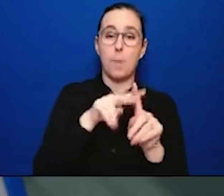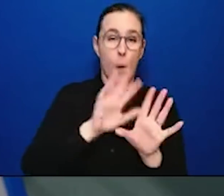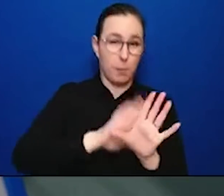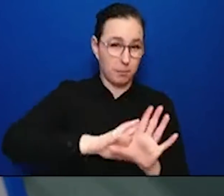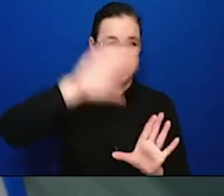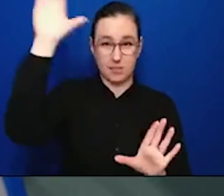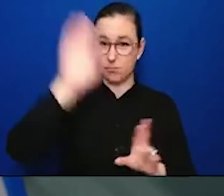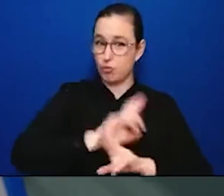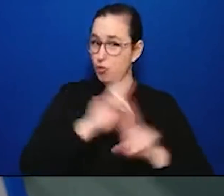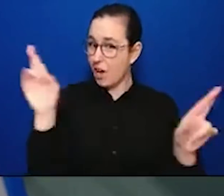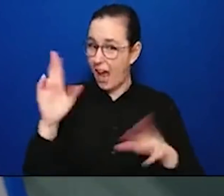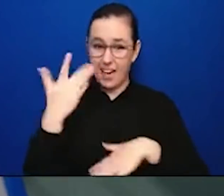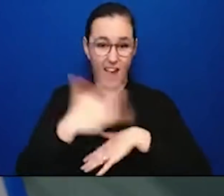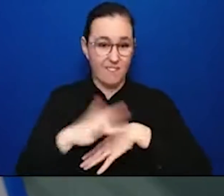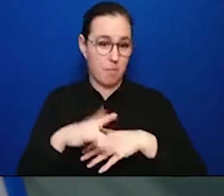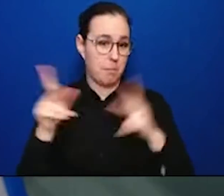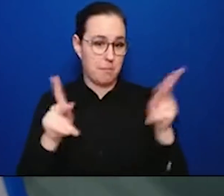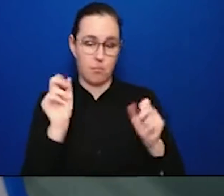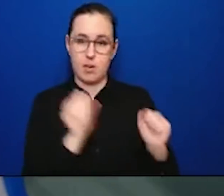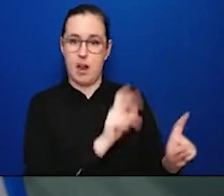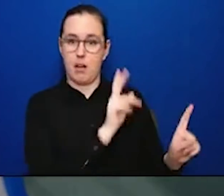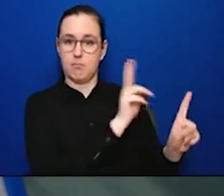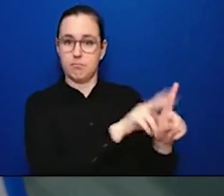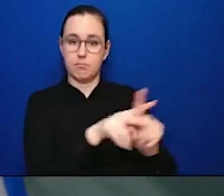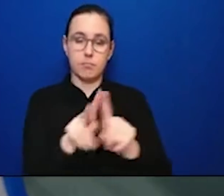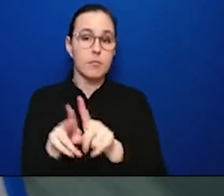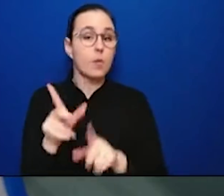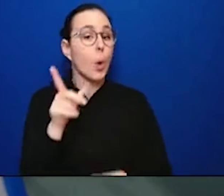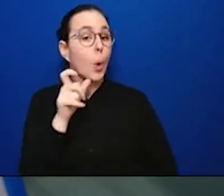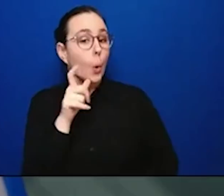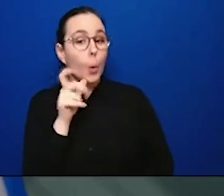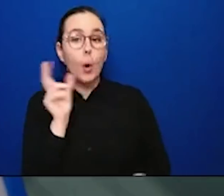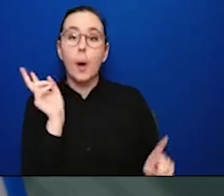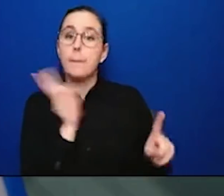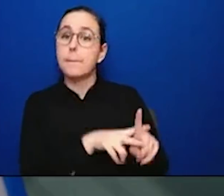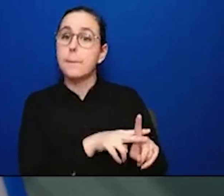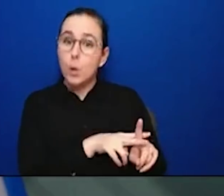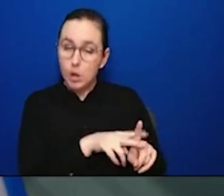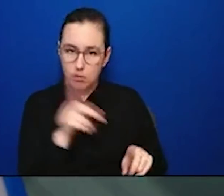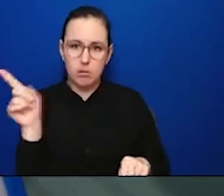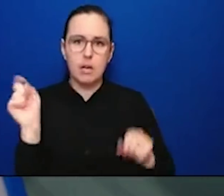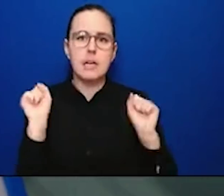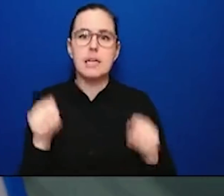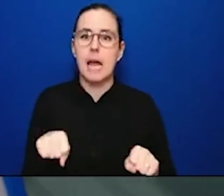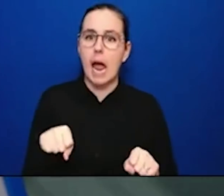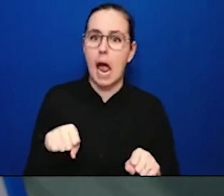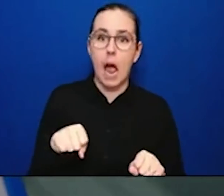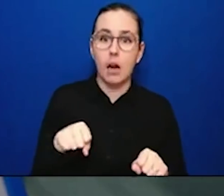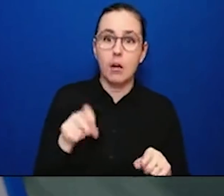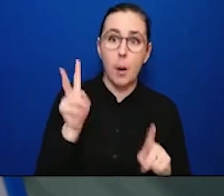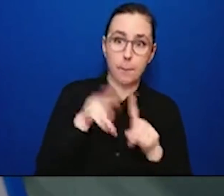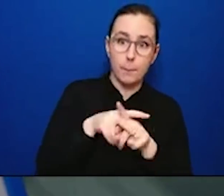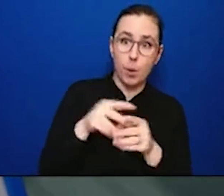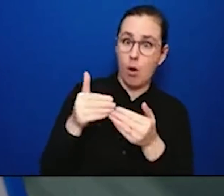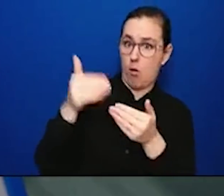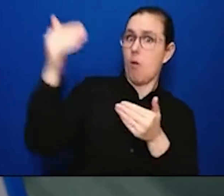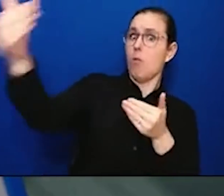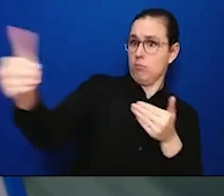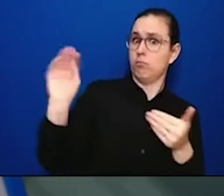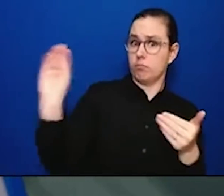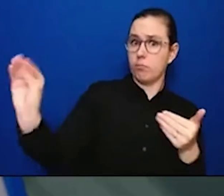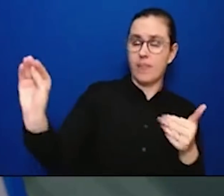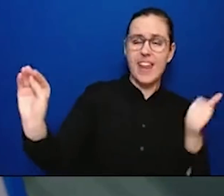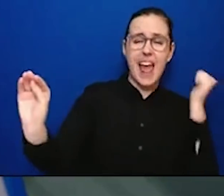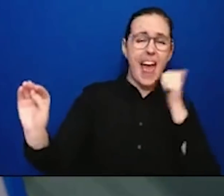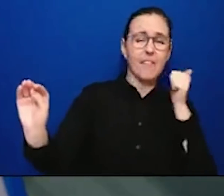clinics. Anyone who has booked can continue to revisit and try to move up their booking as capacity is coming on steam every day. If you